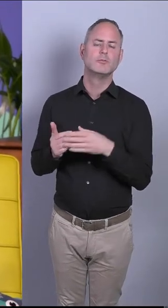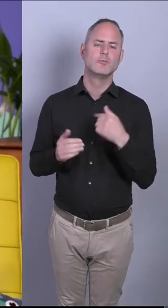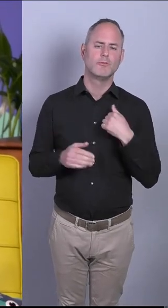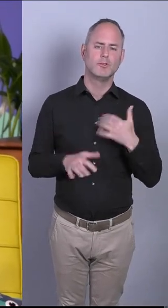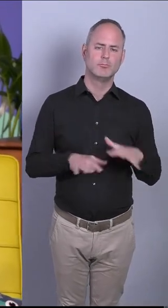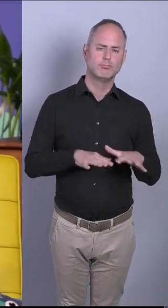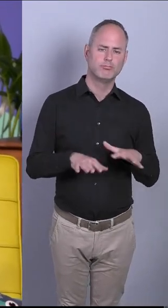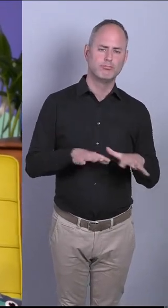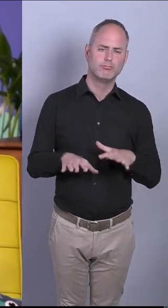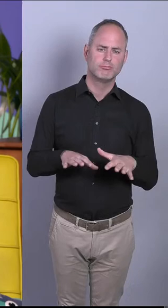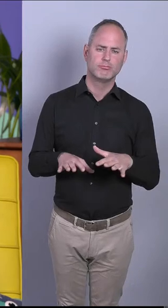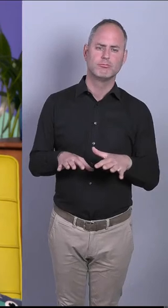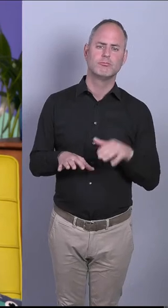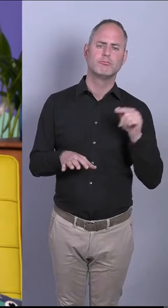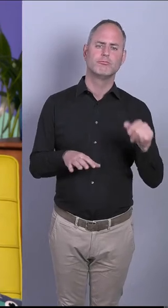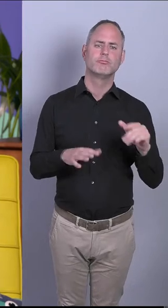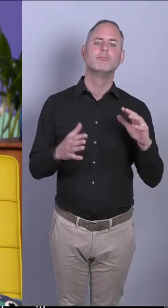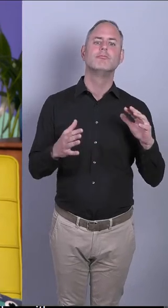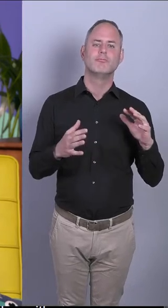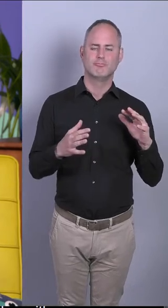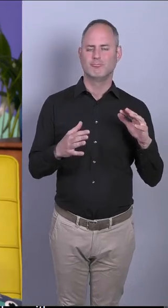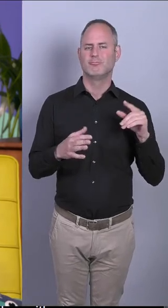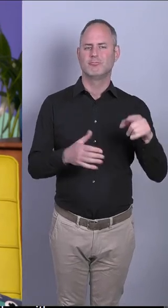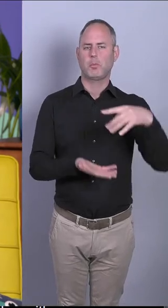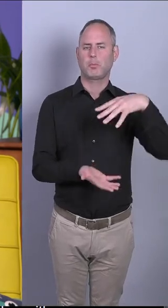closing ceremony.